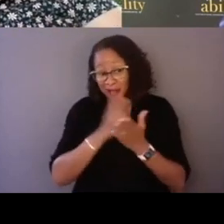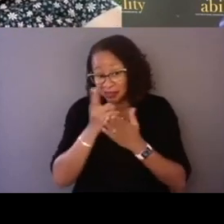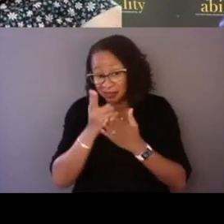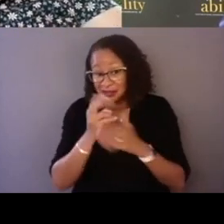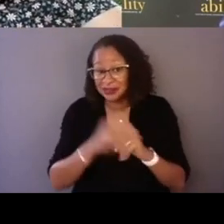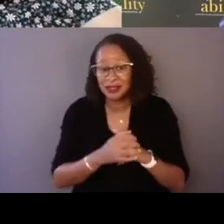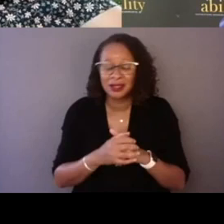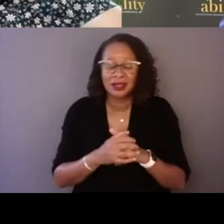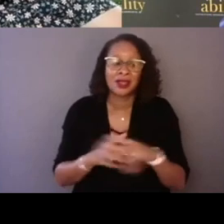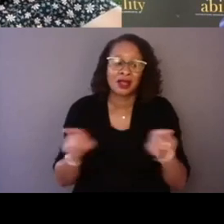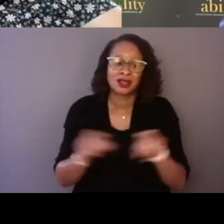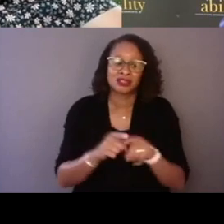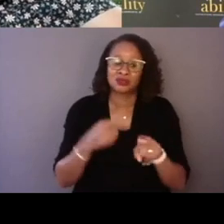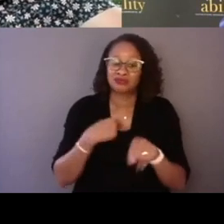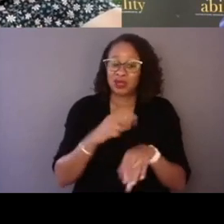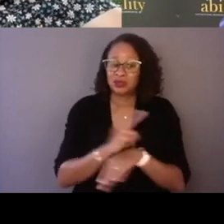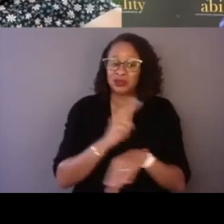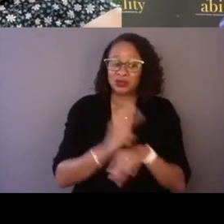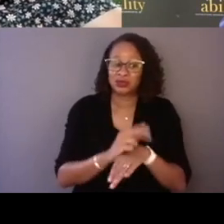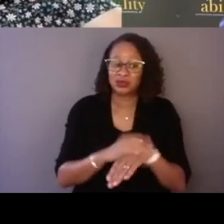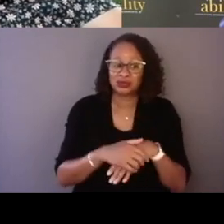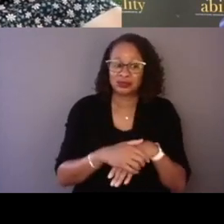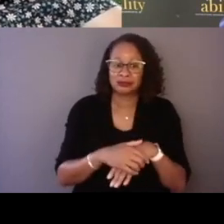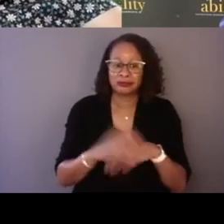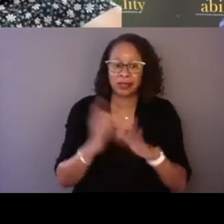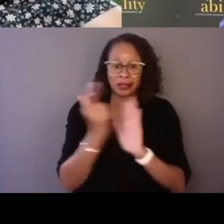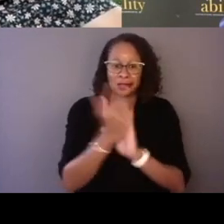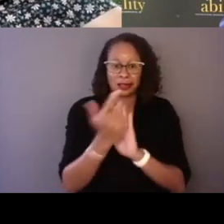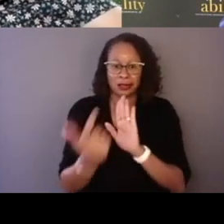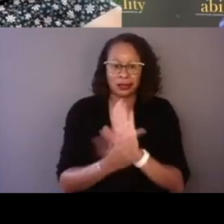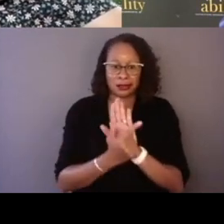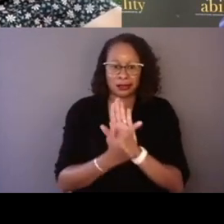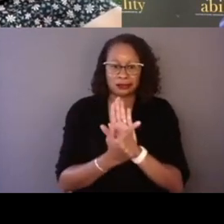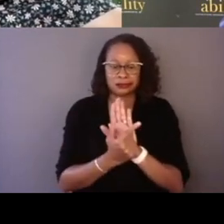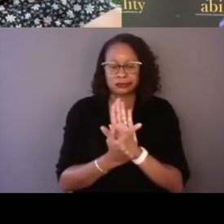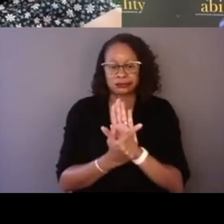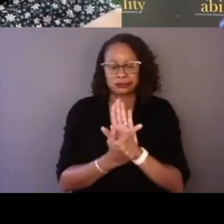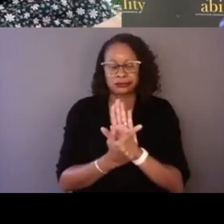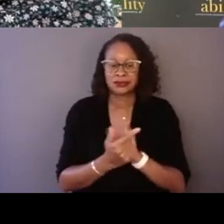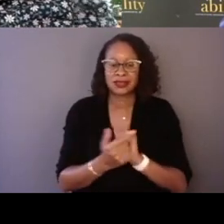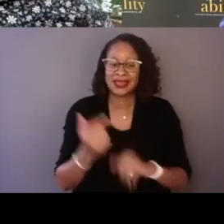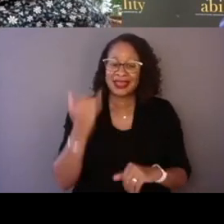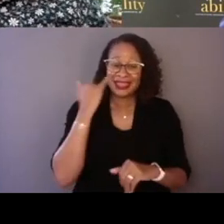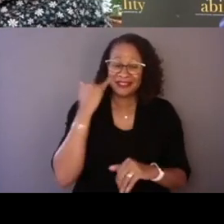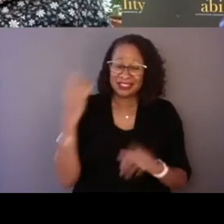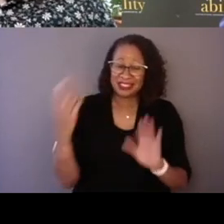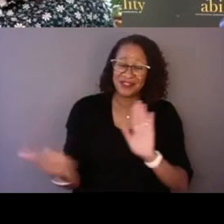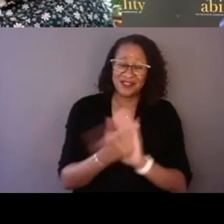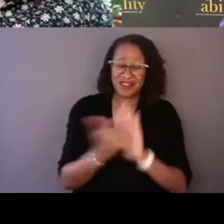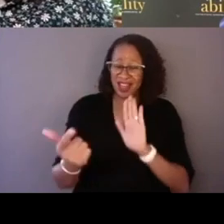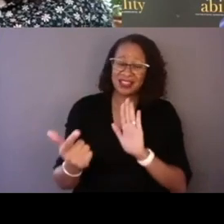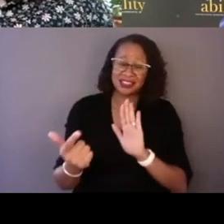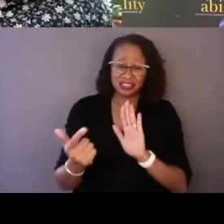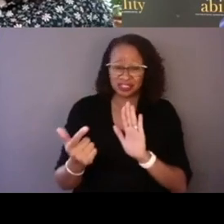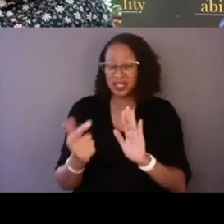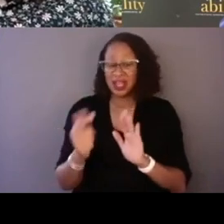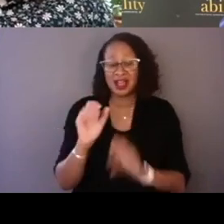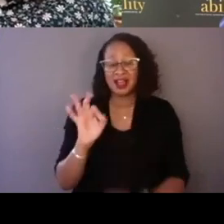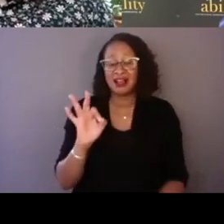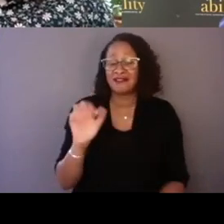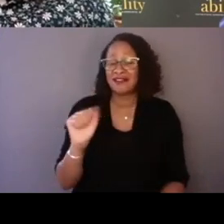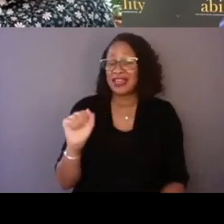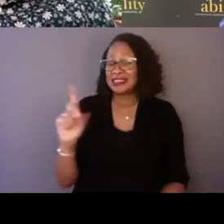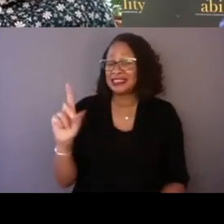I also use what is the law, because if something is just a violation of the ADA or